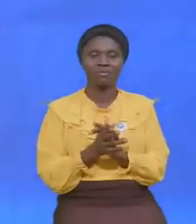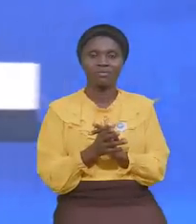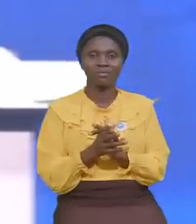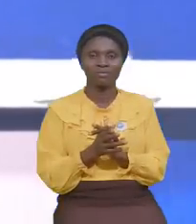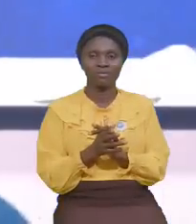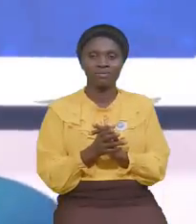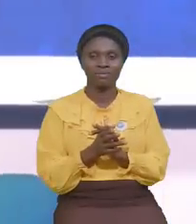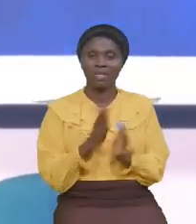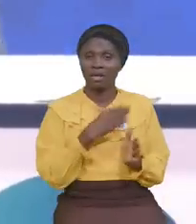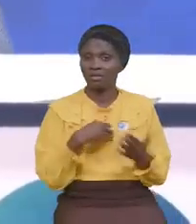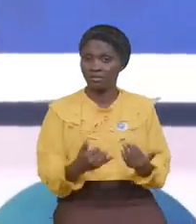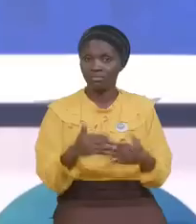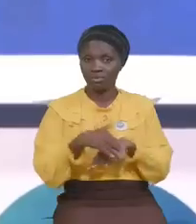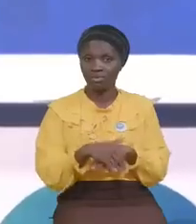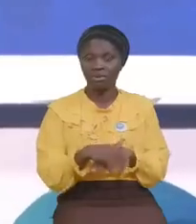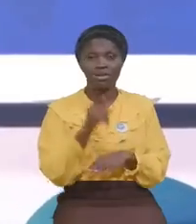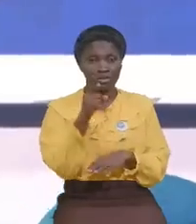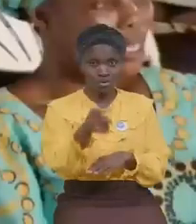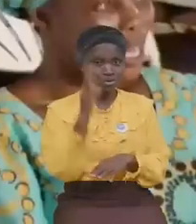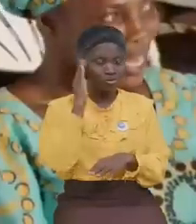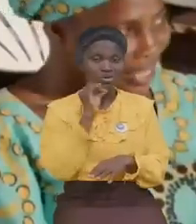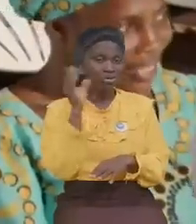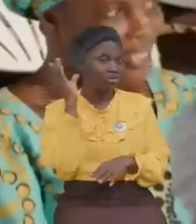And tonight you will not listen to them.